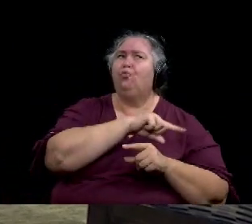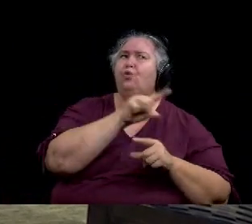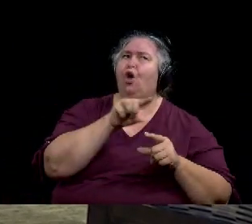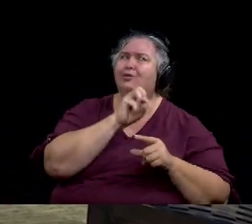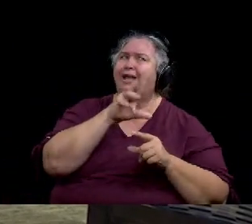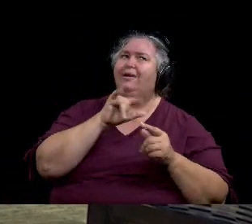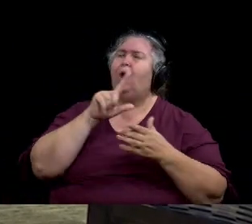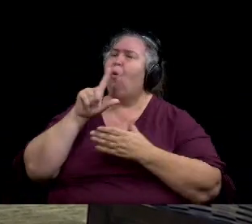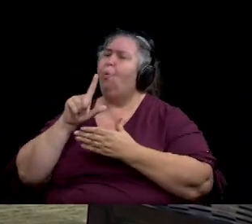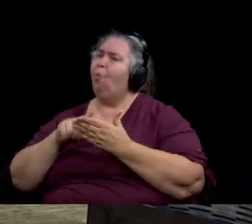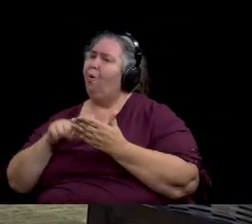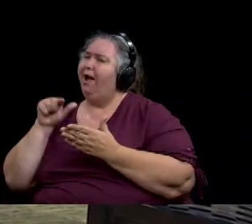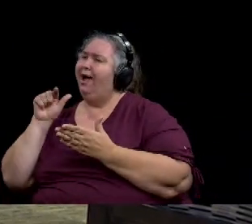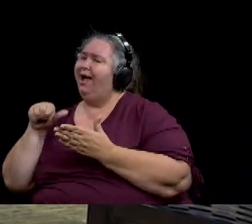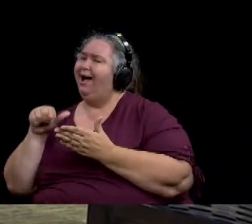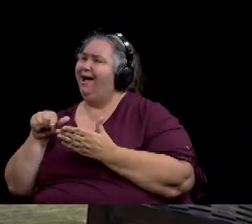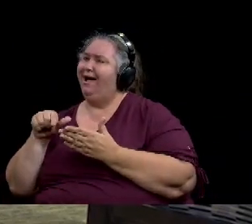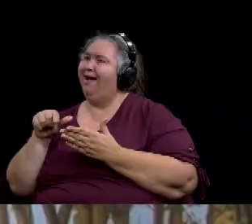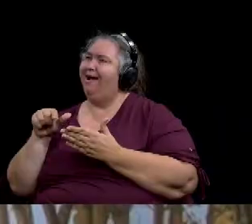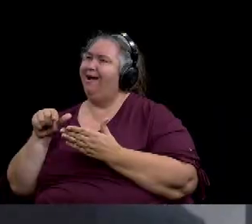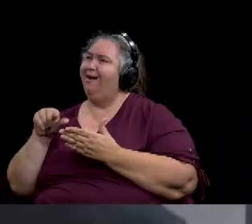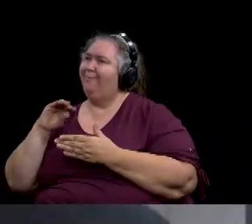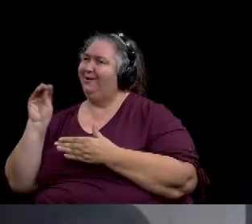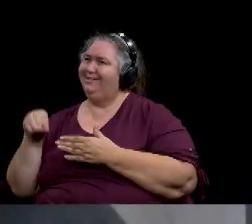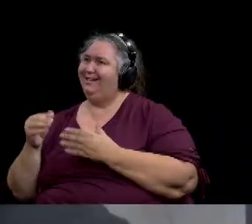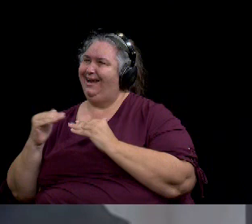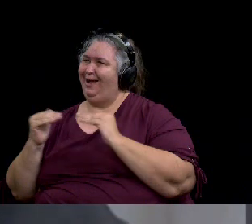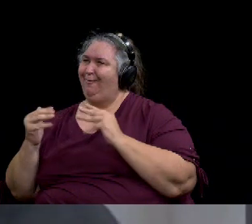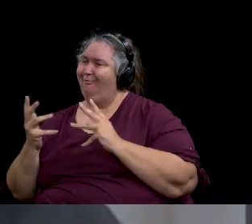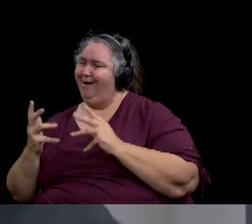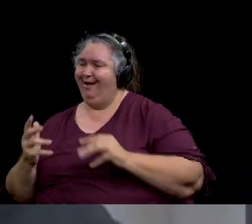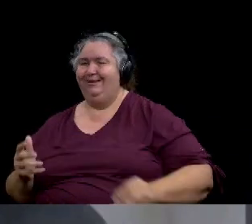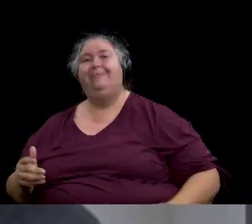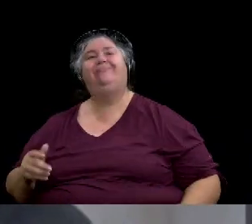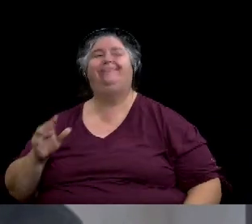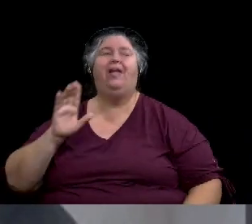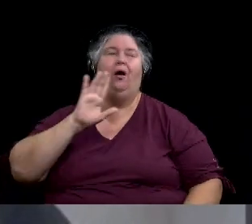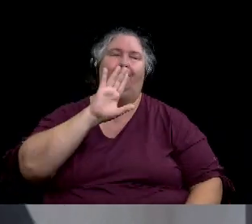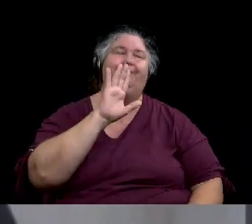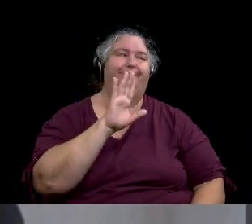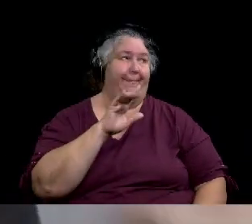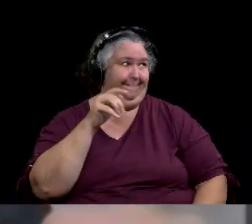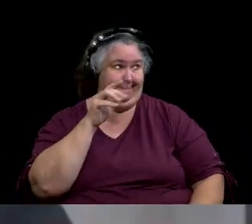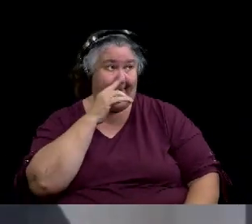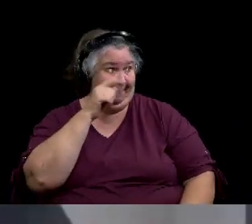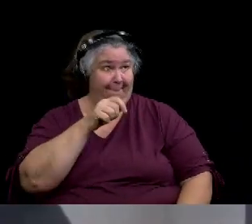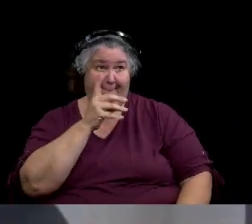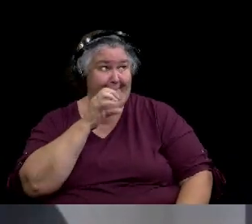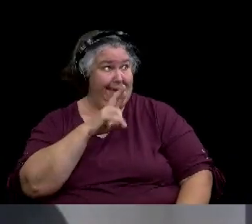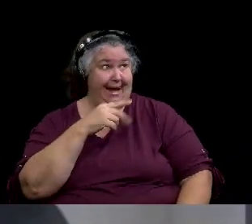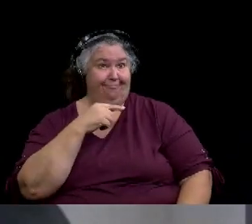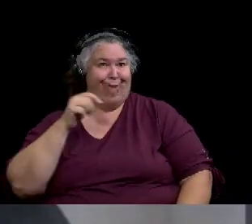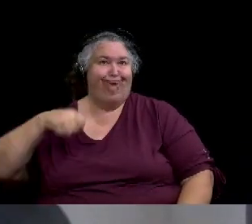is their contribution, in other words? Well, if I could speak to that, Mayor,